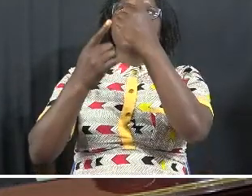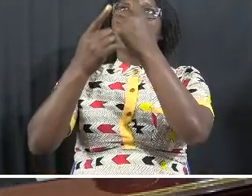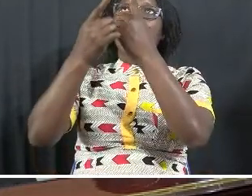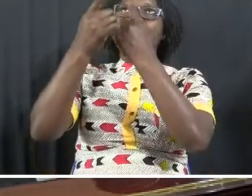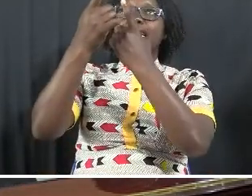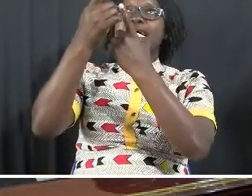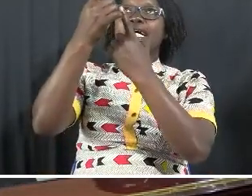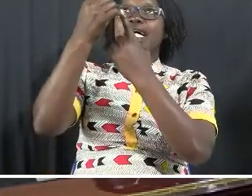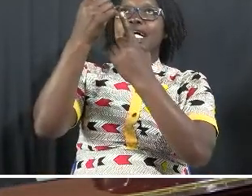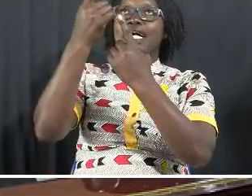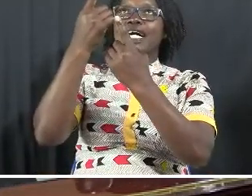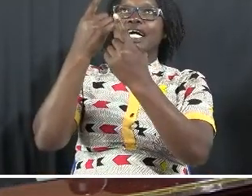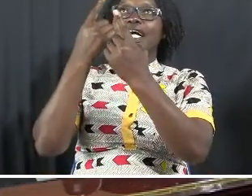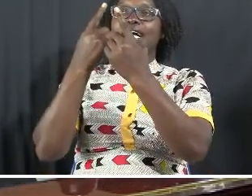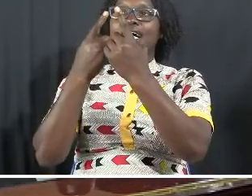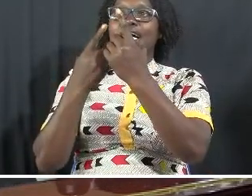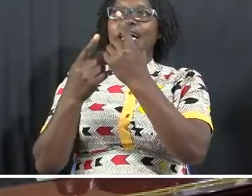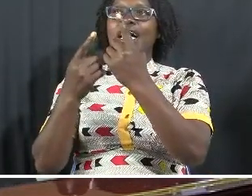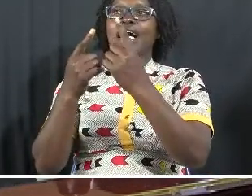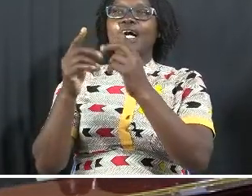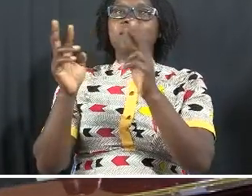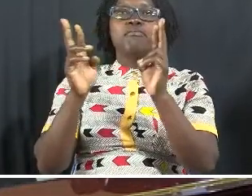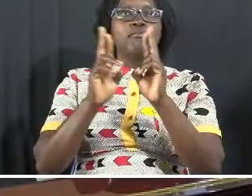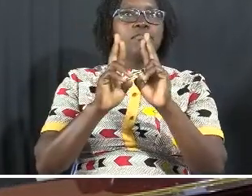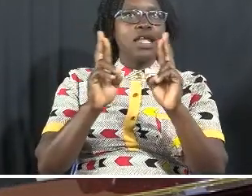you are ja,